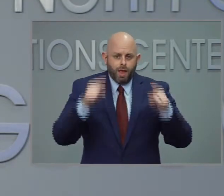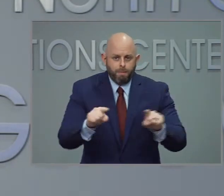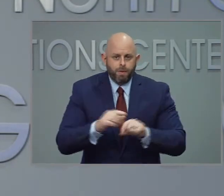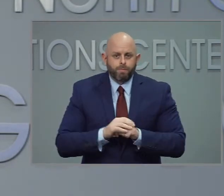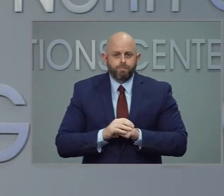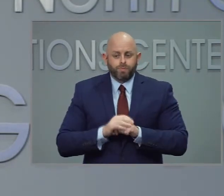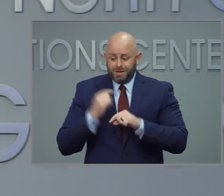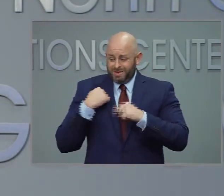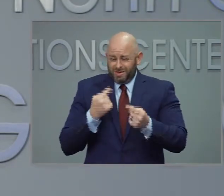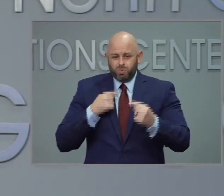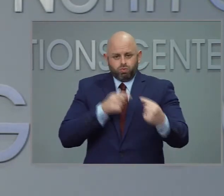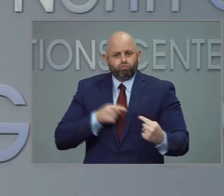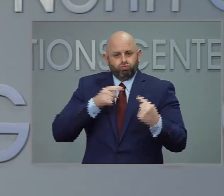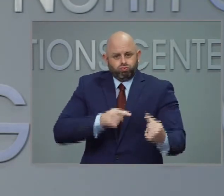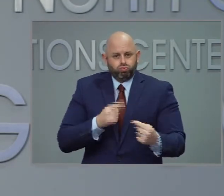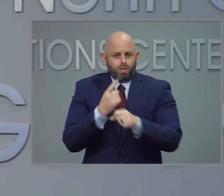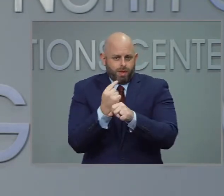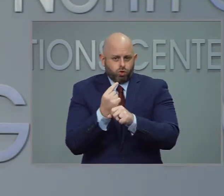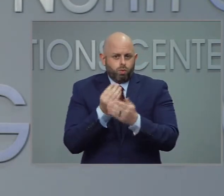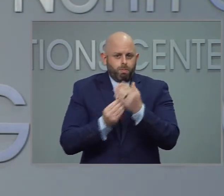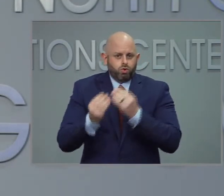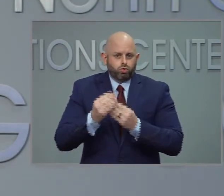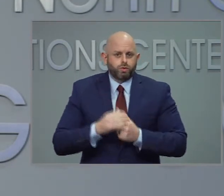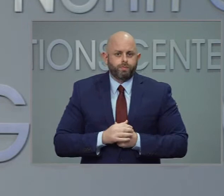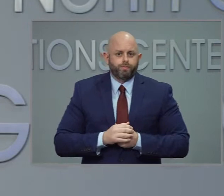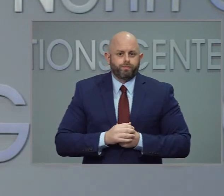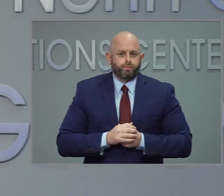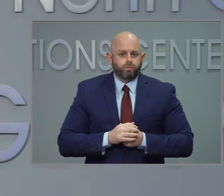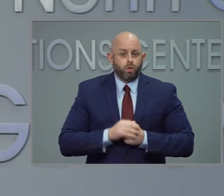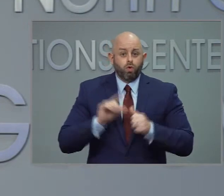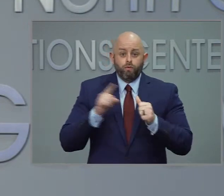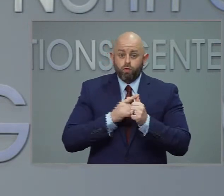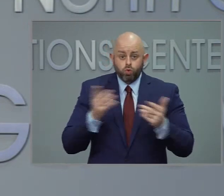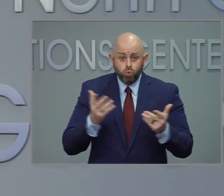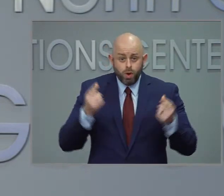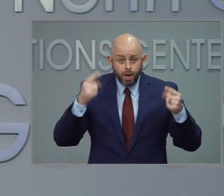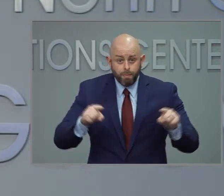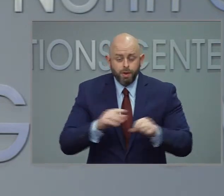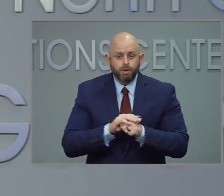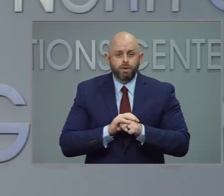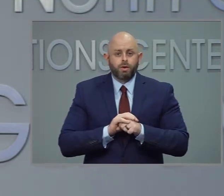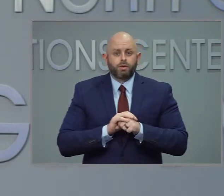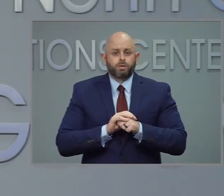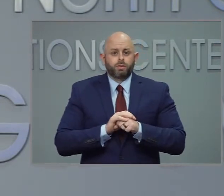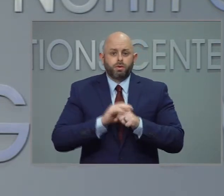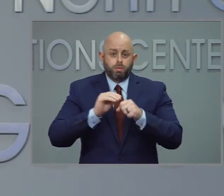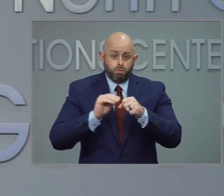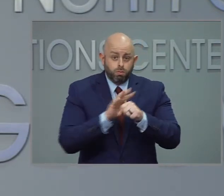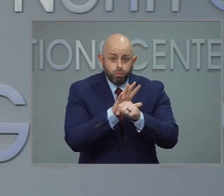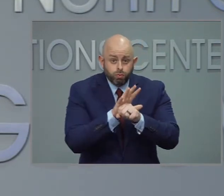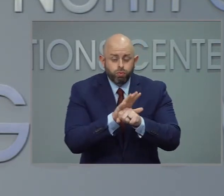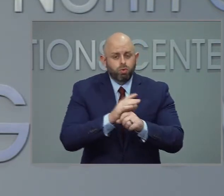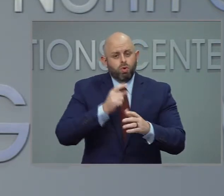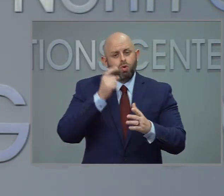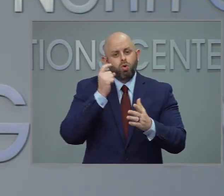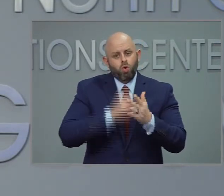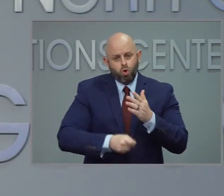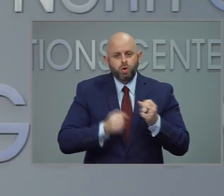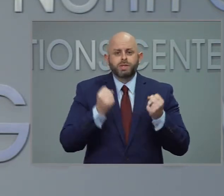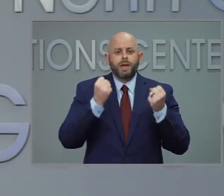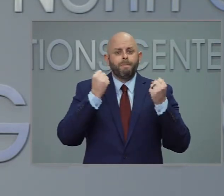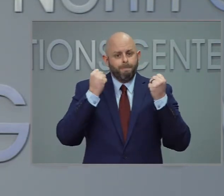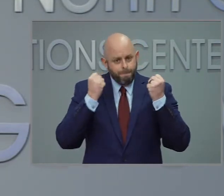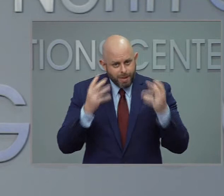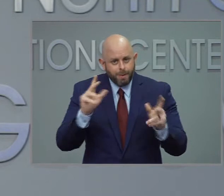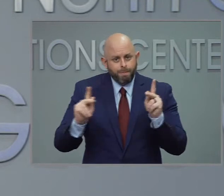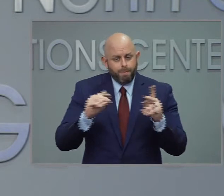this issue in the last budget. First, the global pandemic has cost hundreds of thousands of North